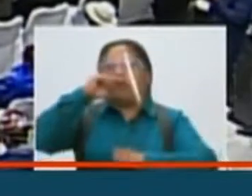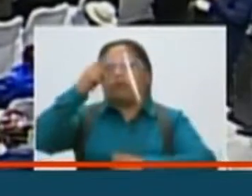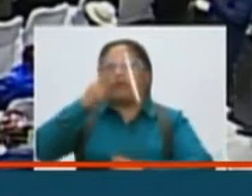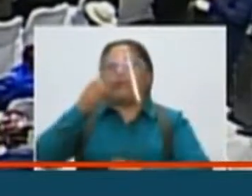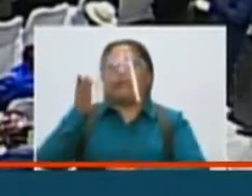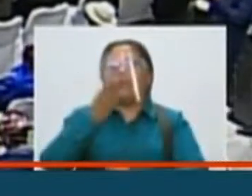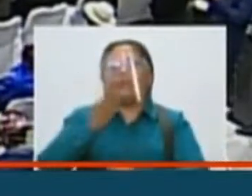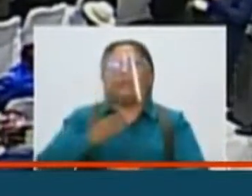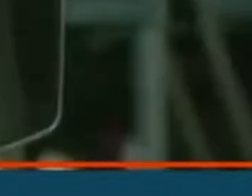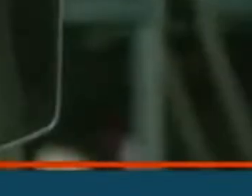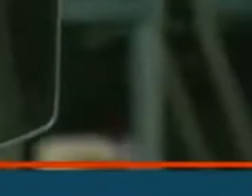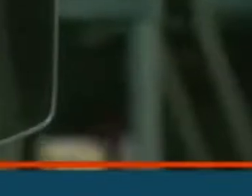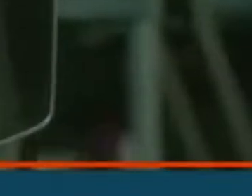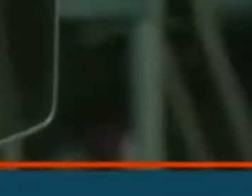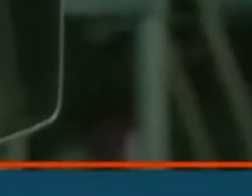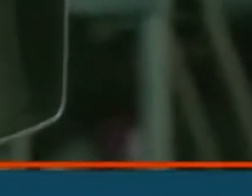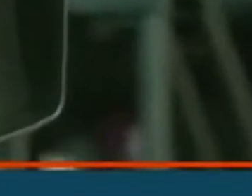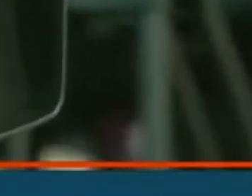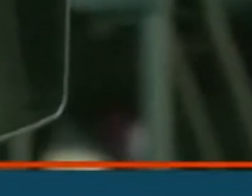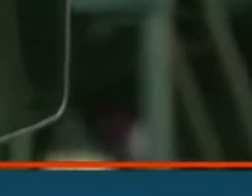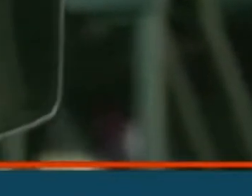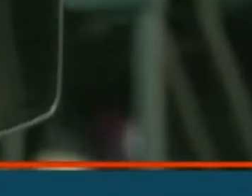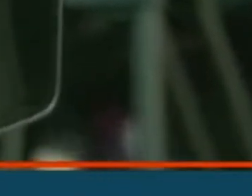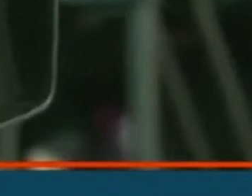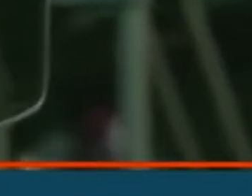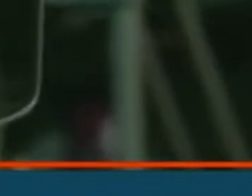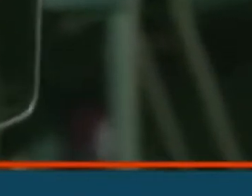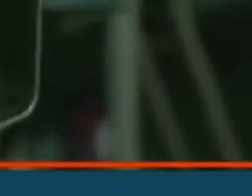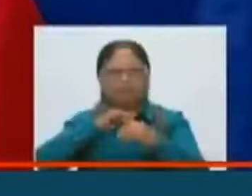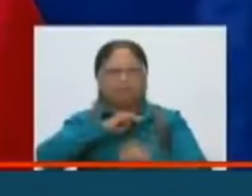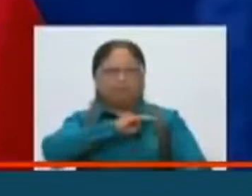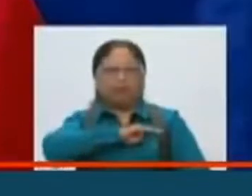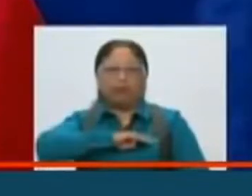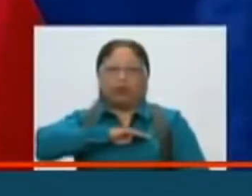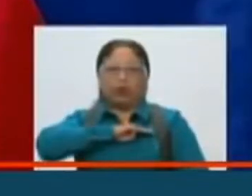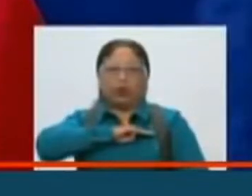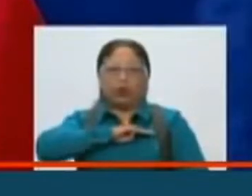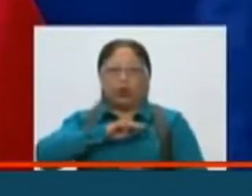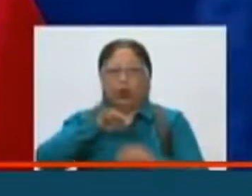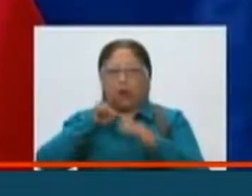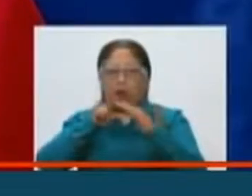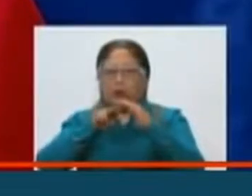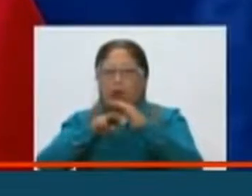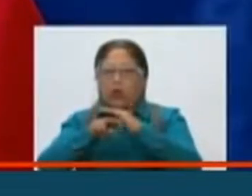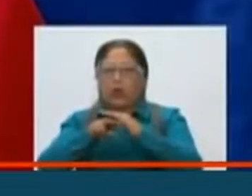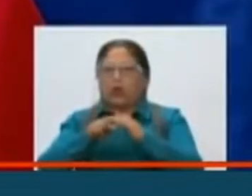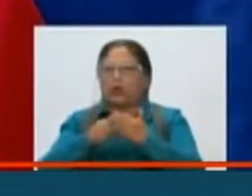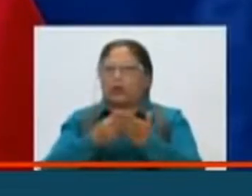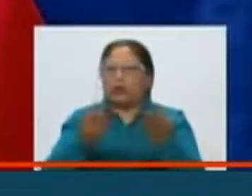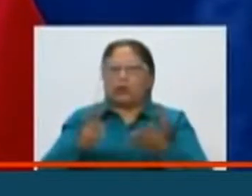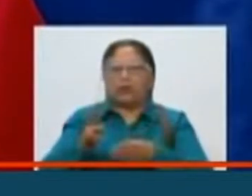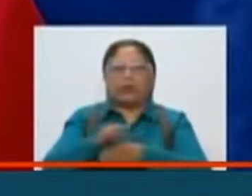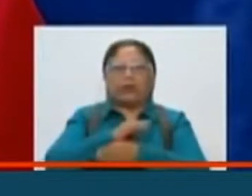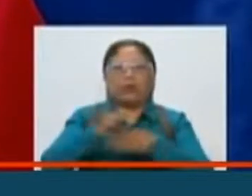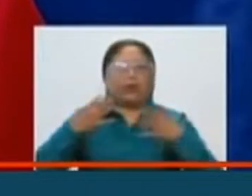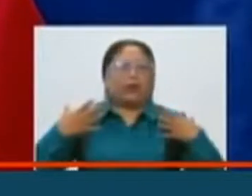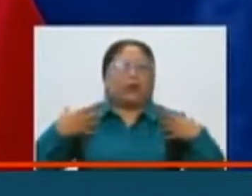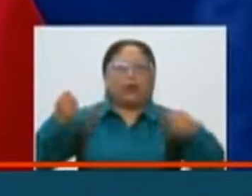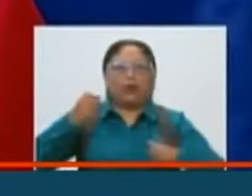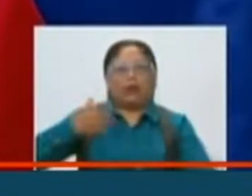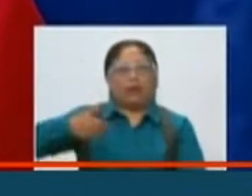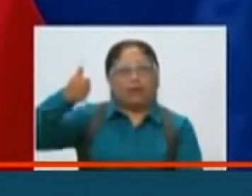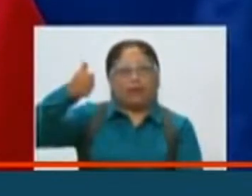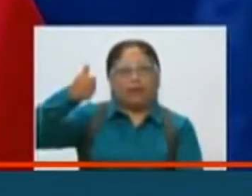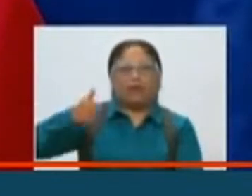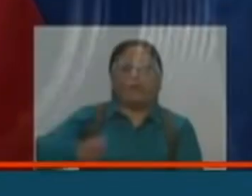of several proposed vaccines, it was decided to secure doses of the Russian vaccine to immunize the population. The first official shipment of the vaccine is due